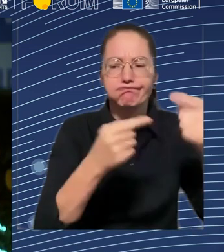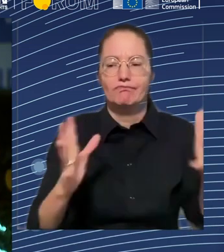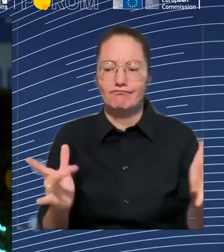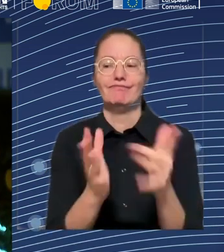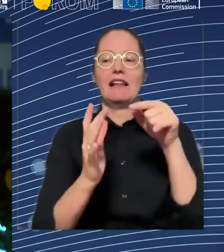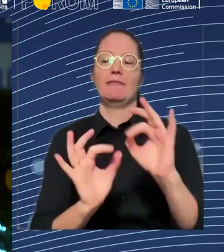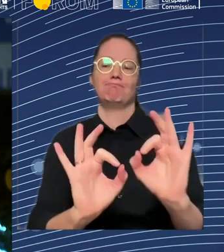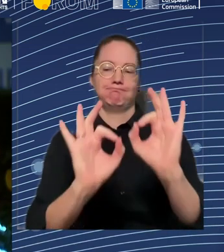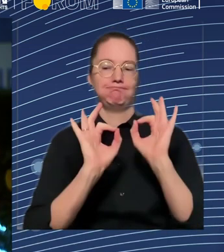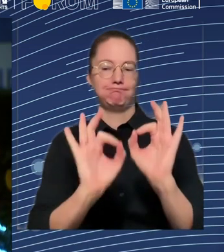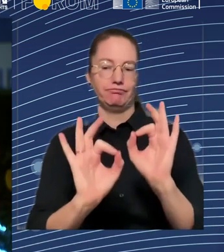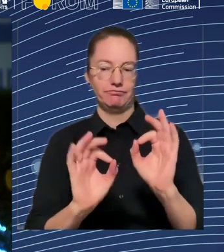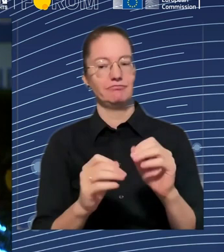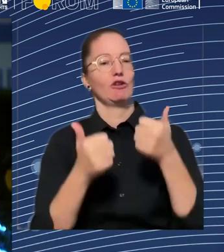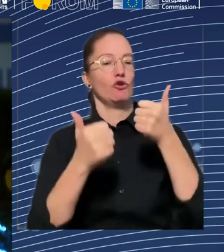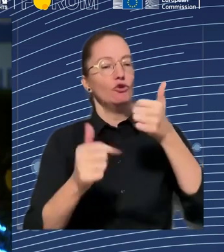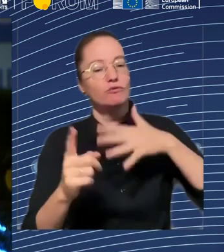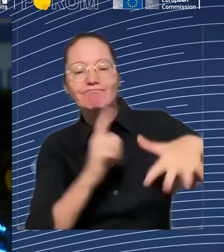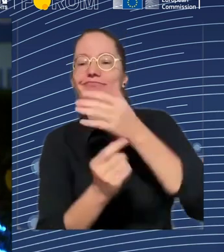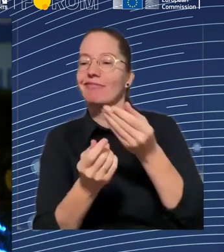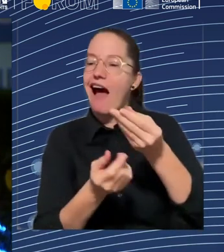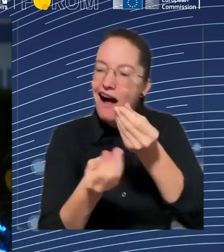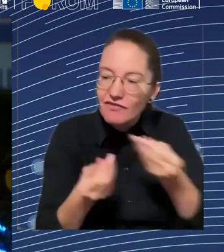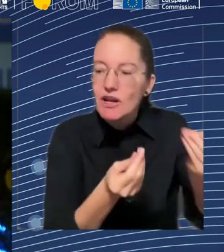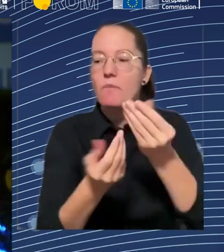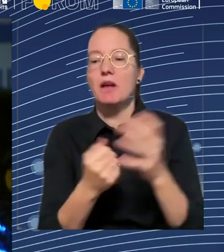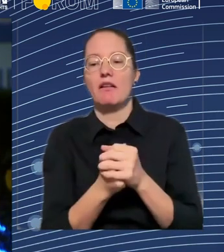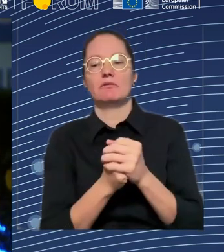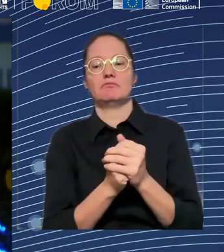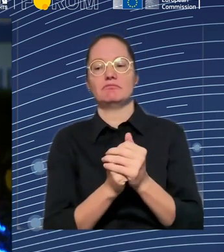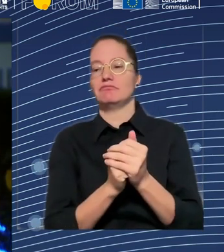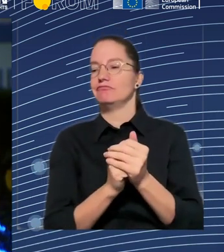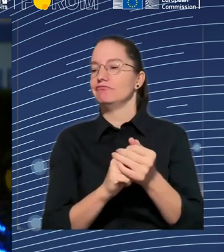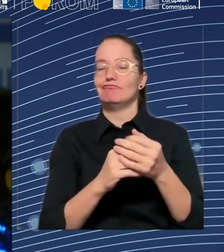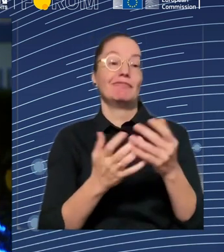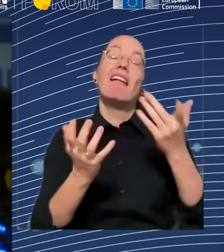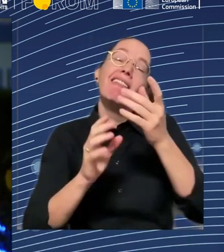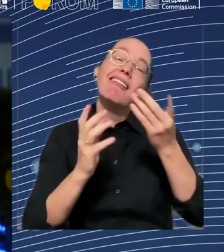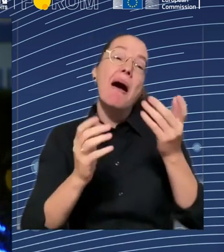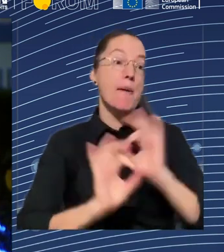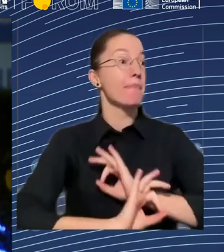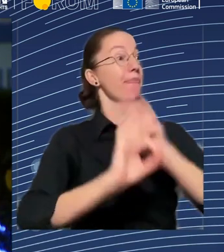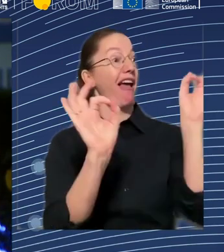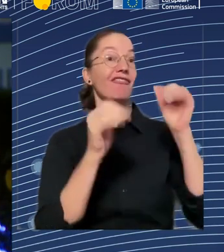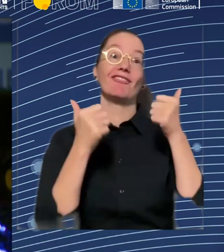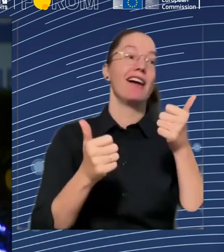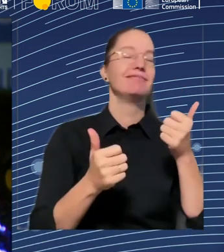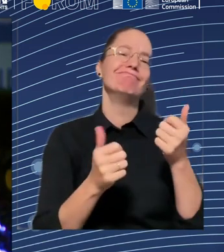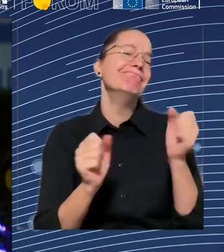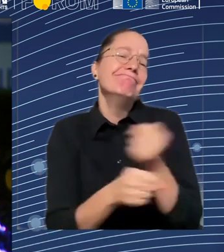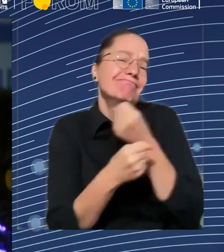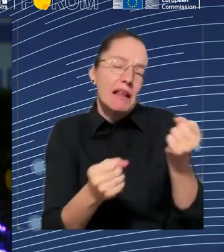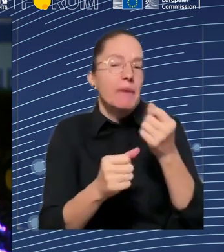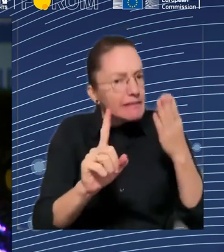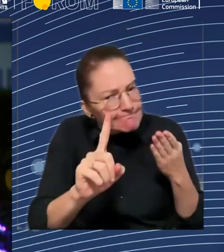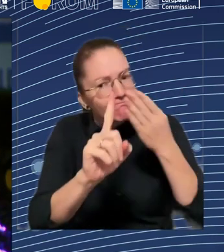our part, as politicians, as regulators, with the co-legislators and with those they represent,